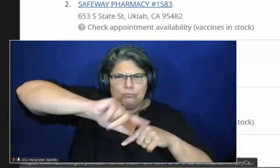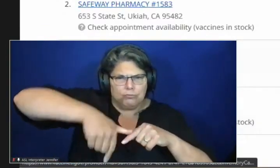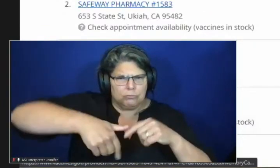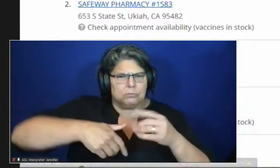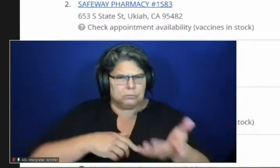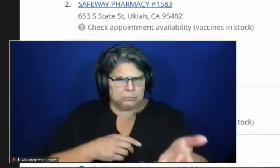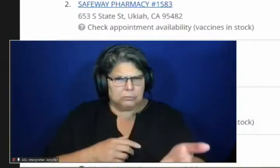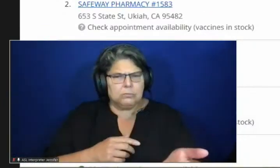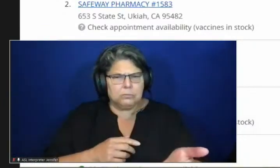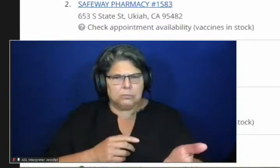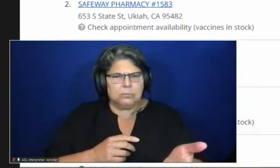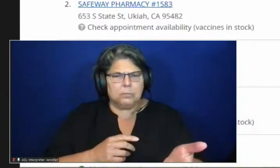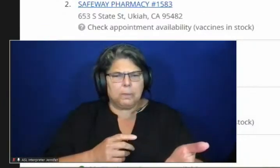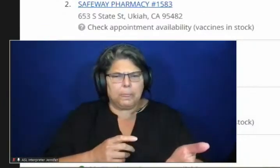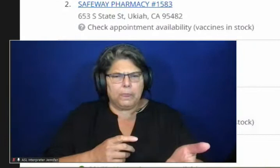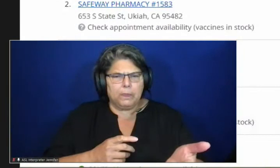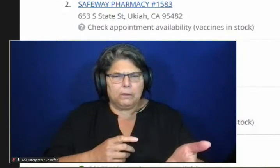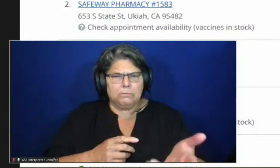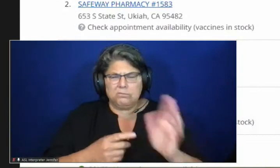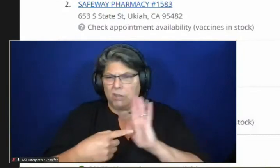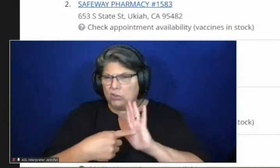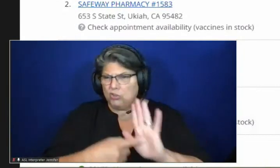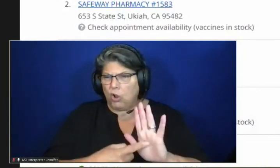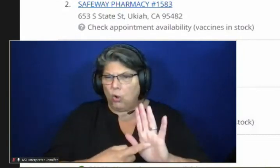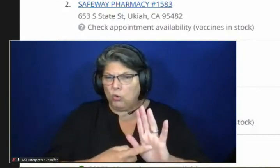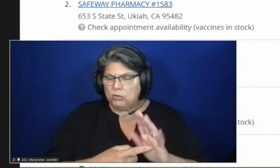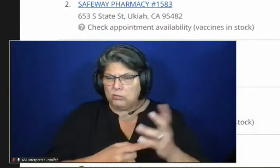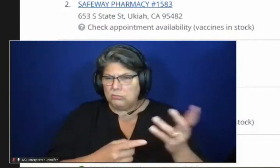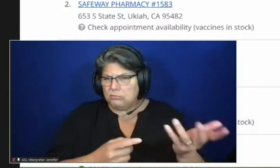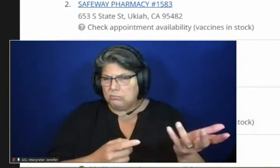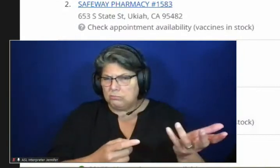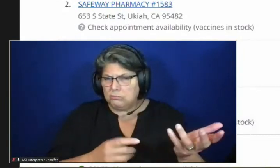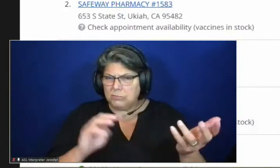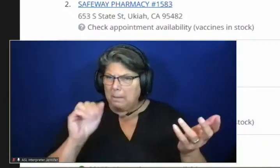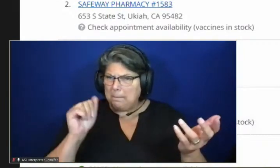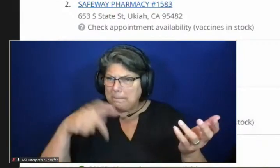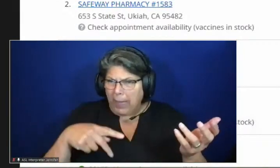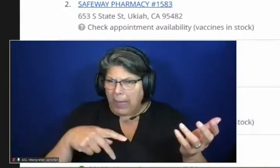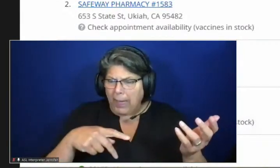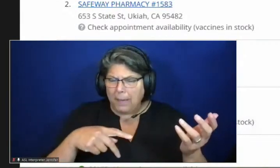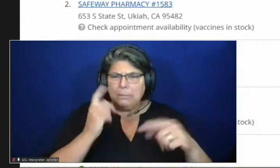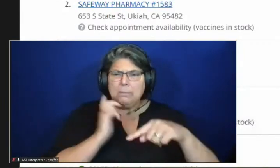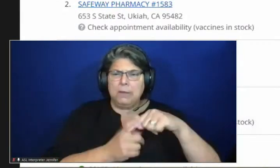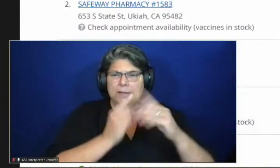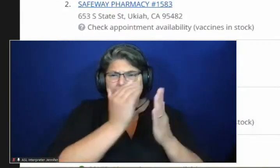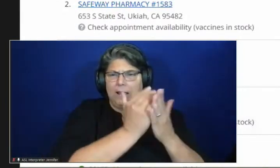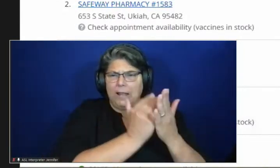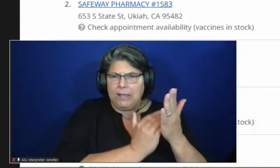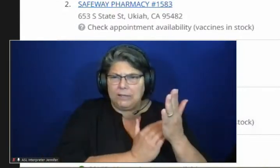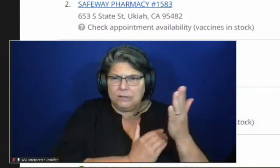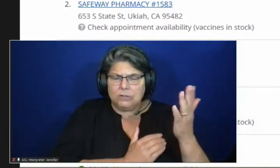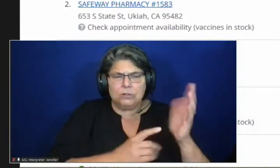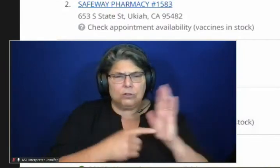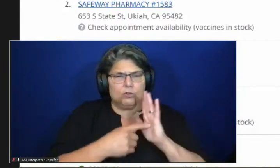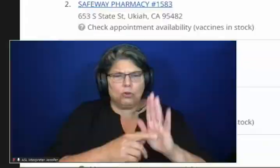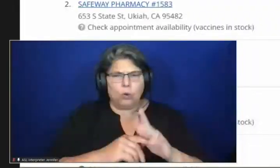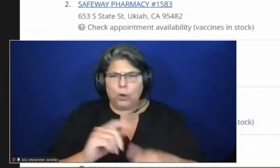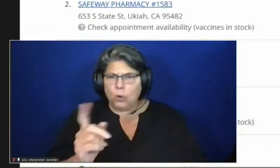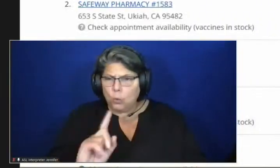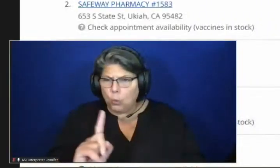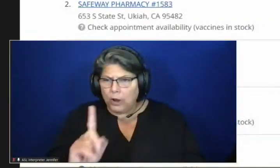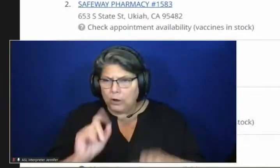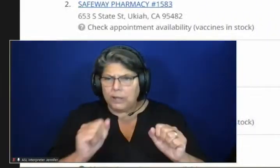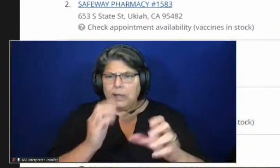a graph over here on the right, or a chart map that shows all the places that a vaccine